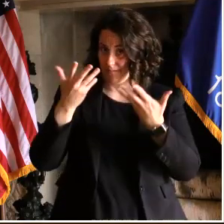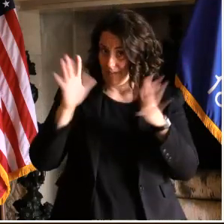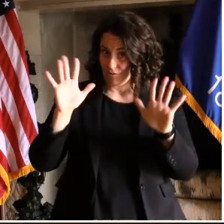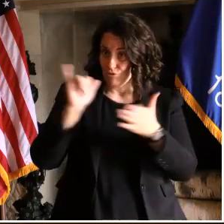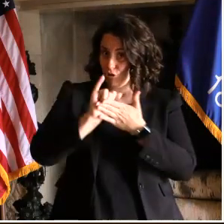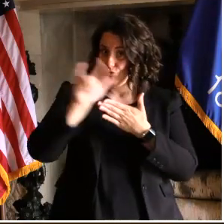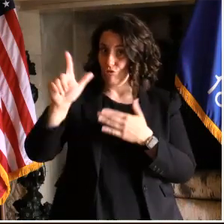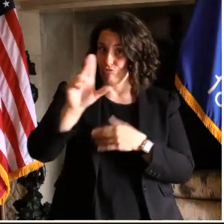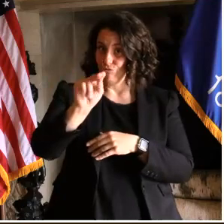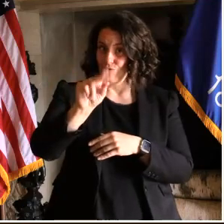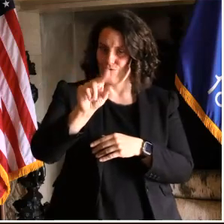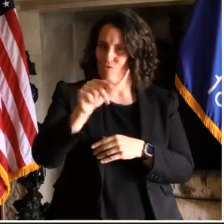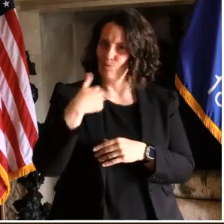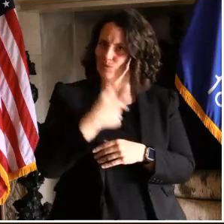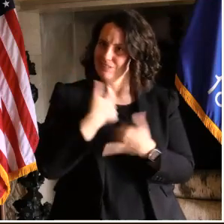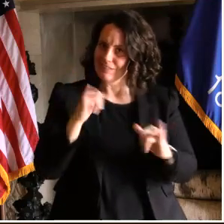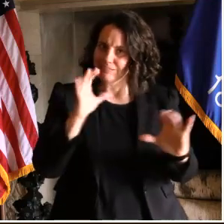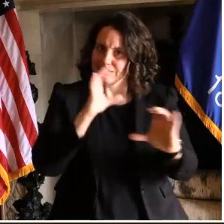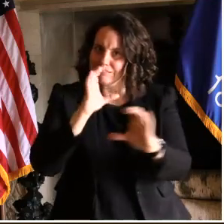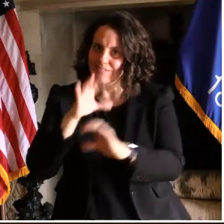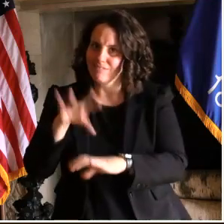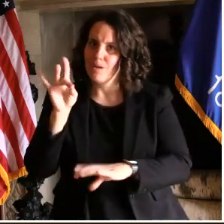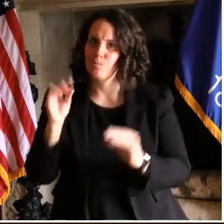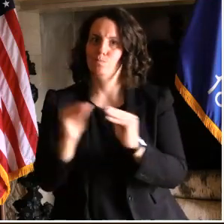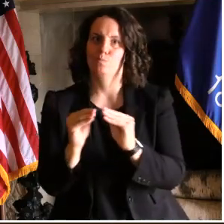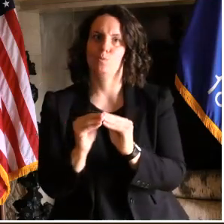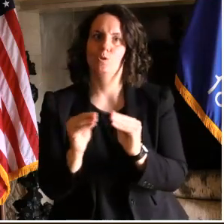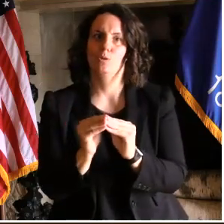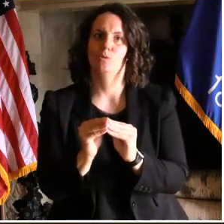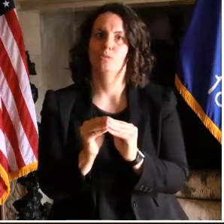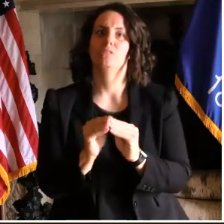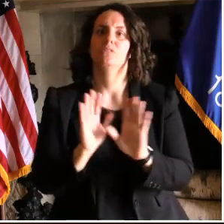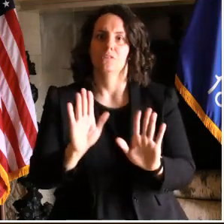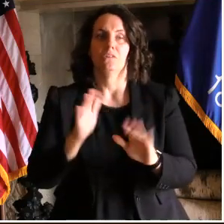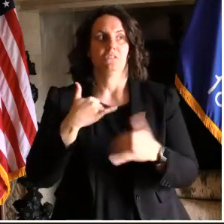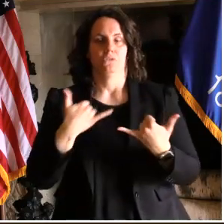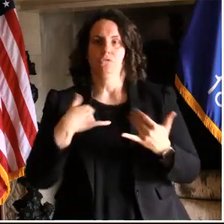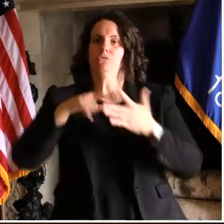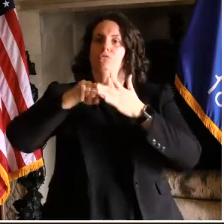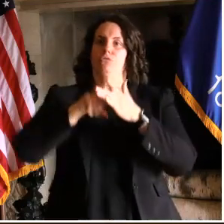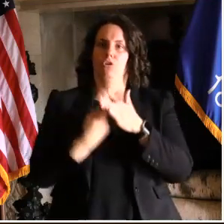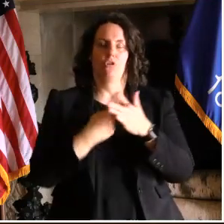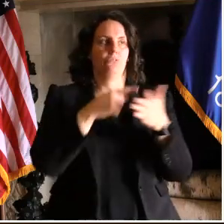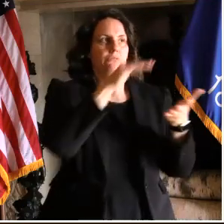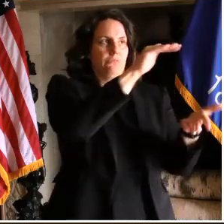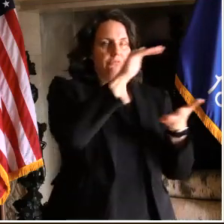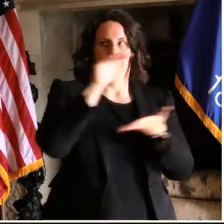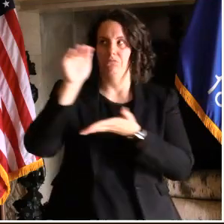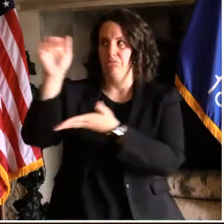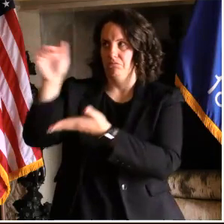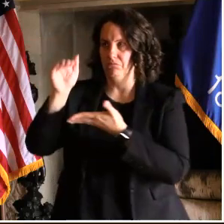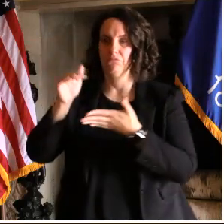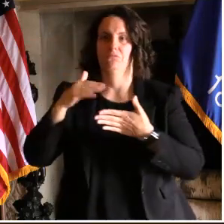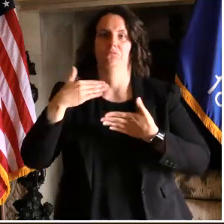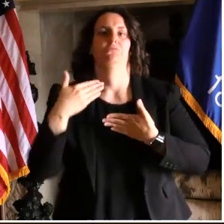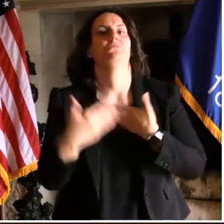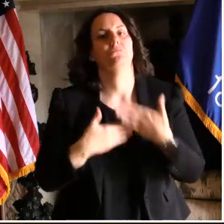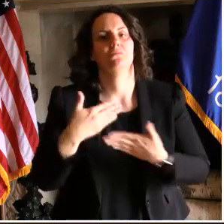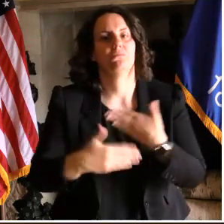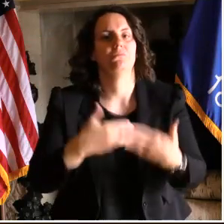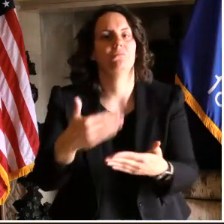And it's critical that we have a good start, but we will be continuing to seek out other sources if we need to for